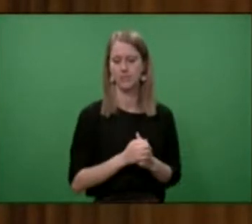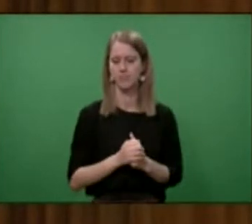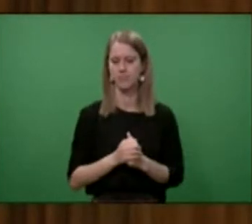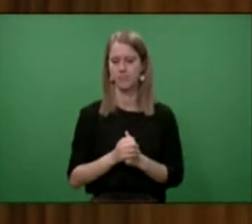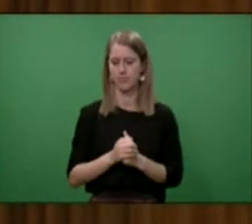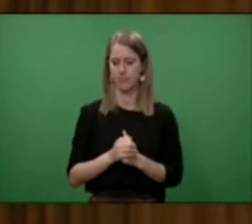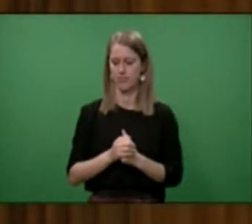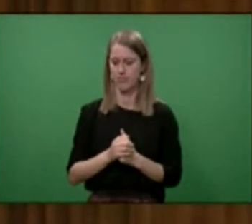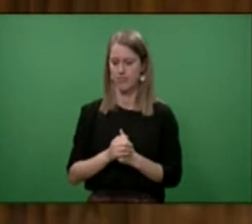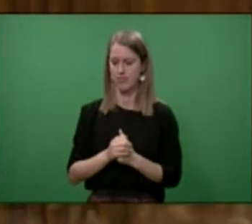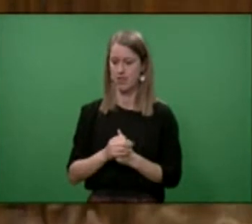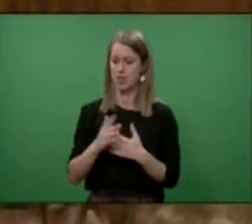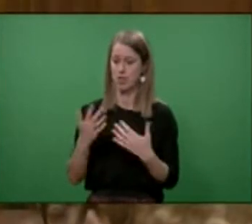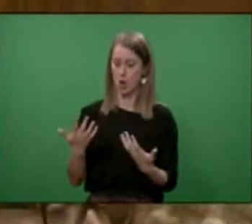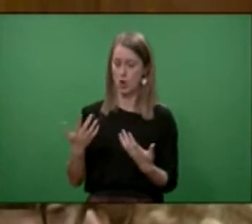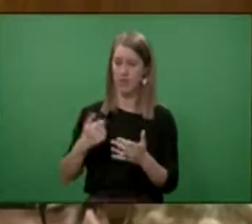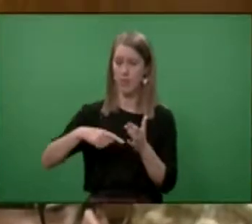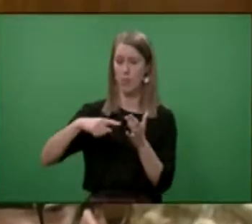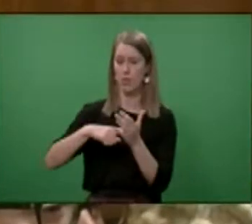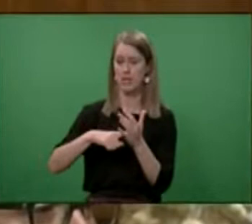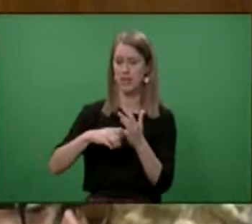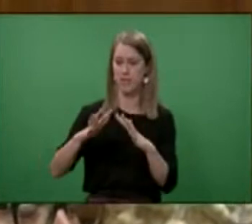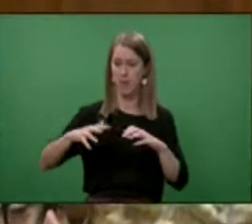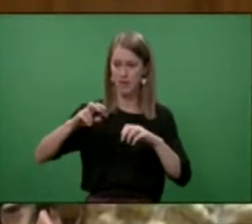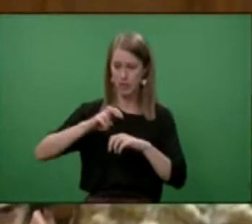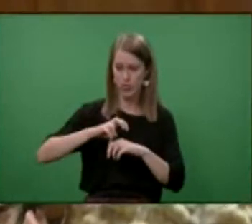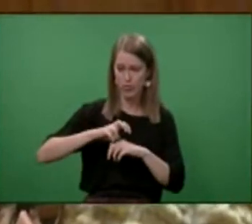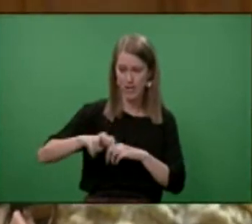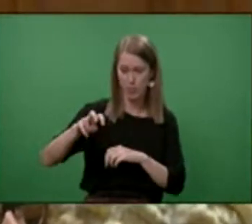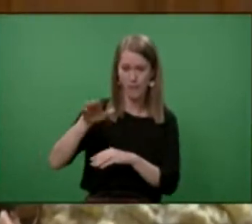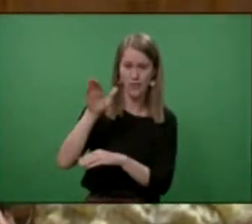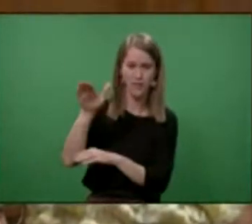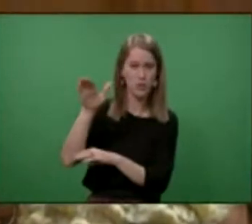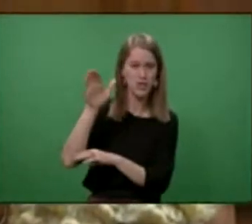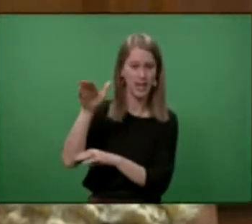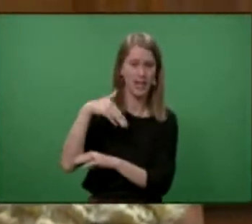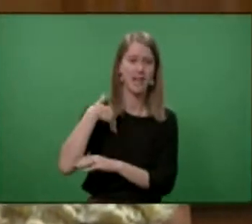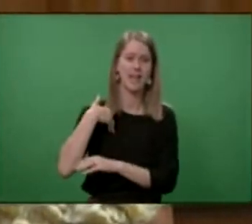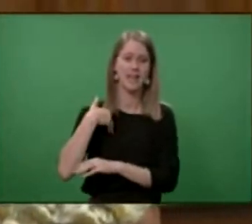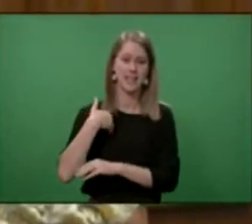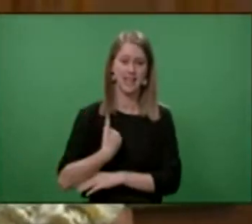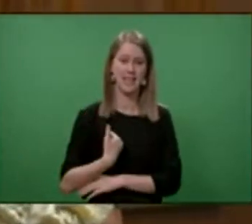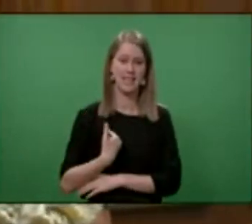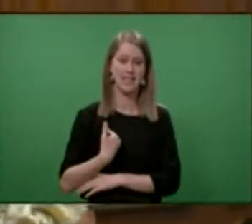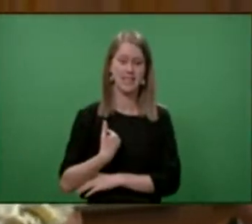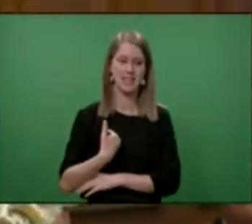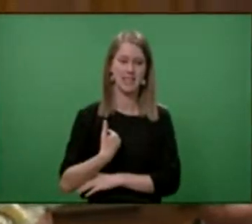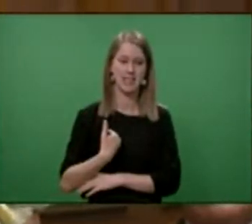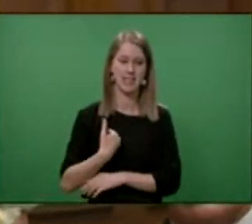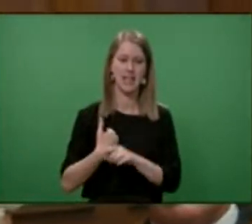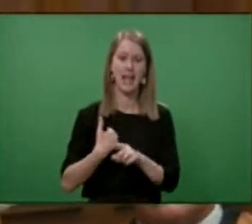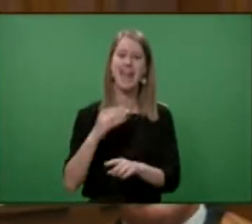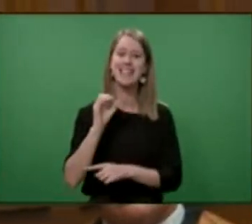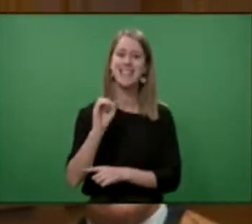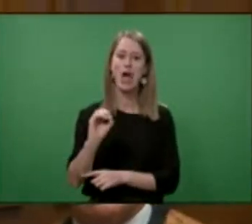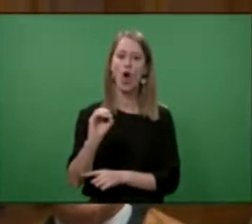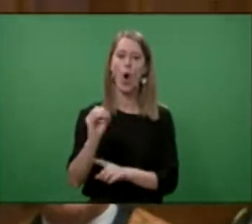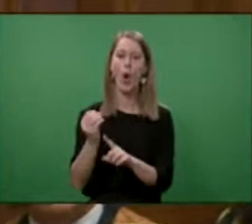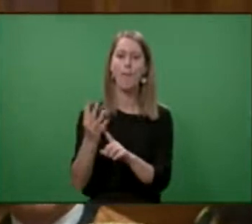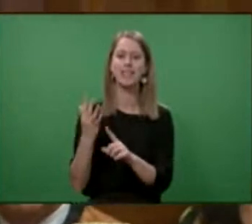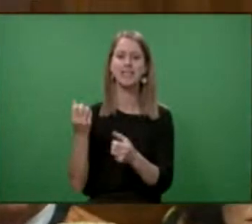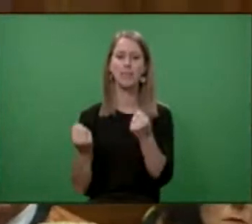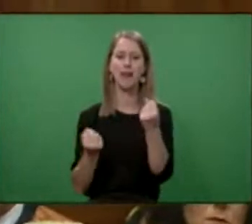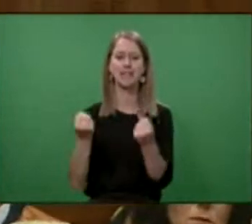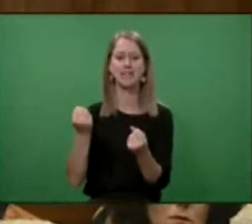public transport to New Zealand's future transport system, it will require only zero emissions buses to be